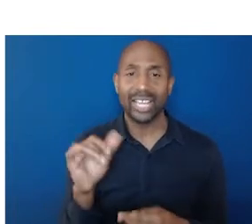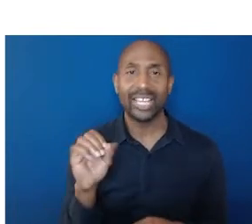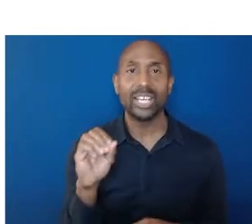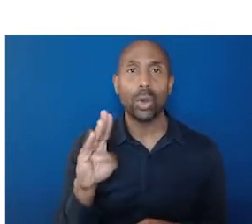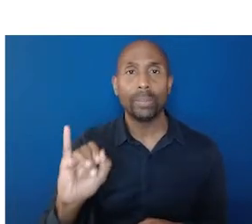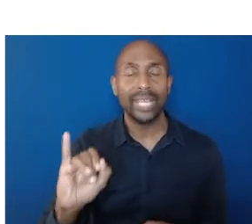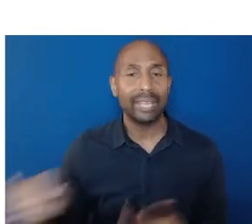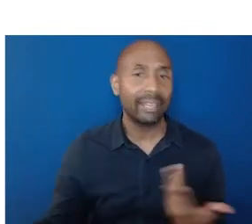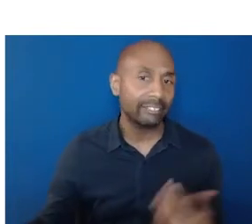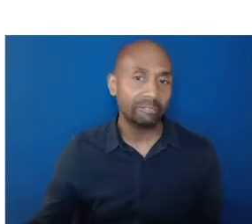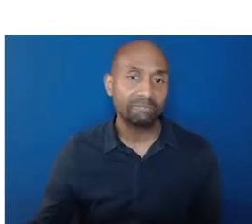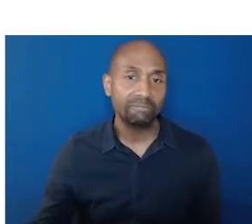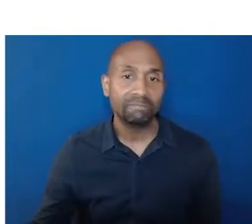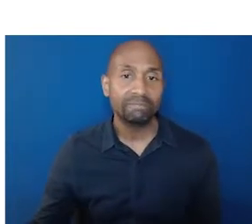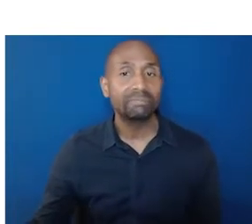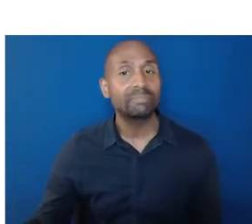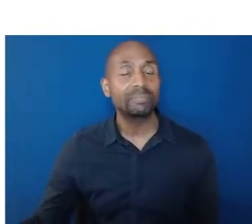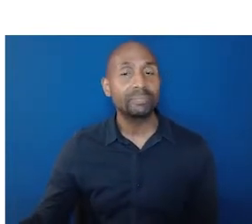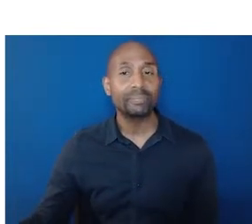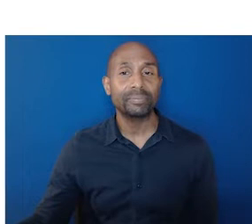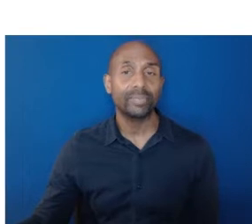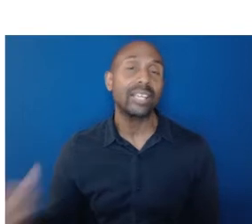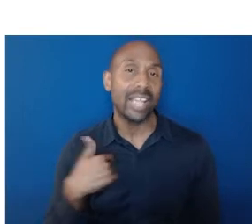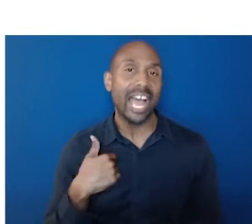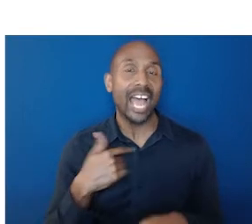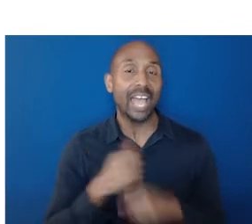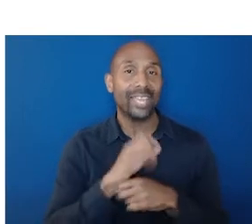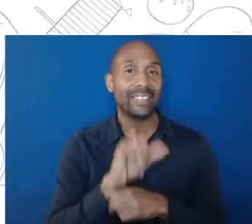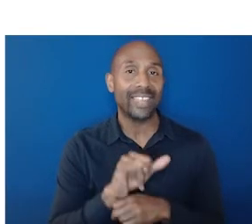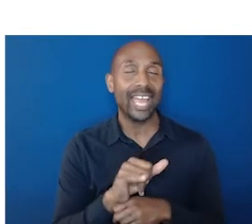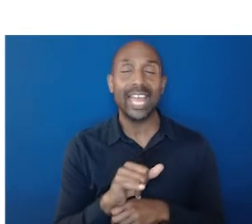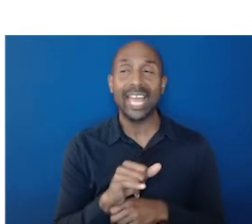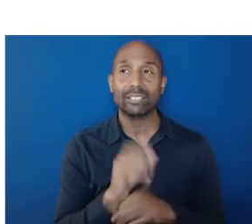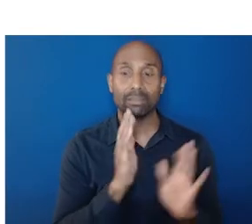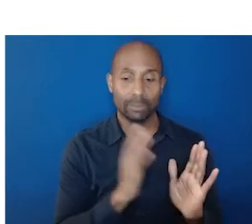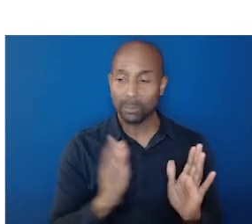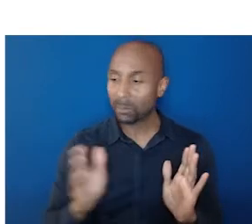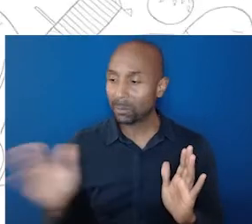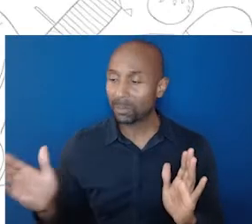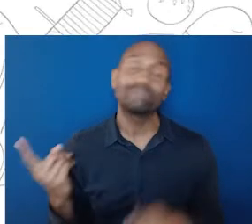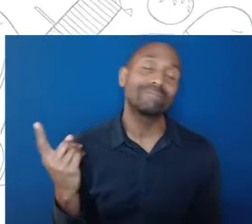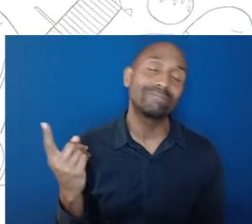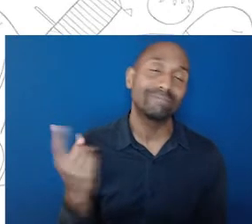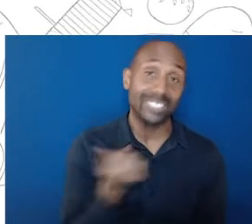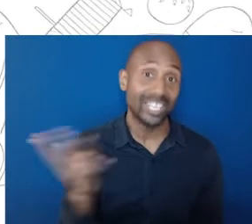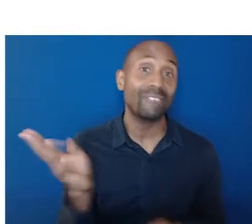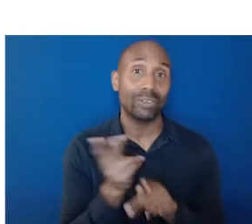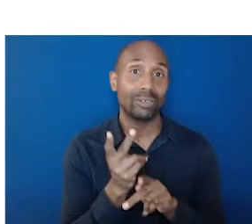And so it was a series that I worked on last year that I was really thrilled